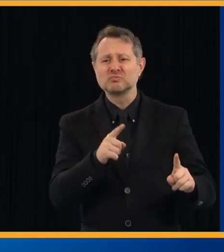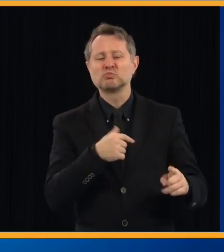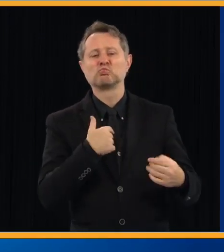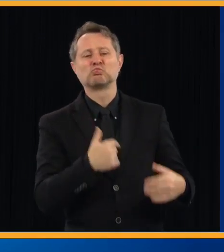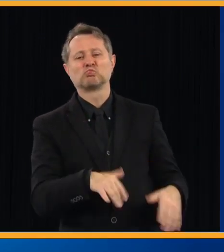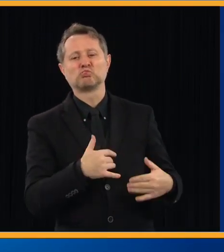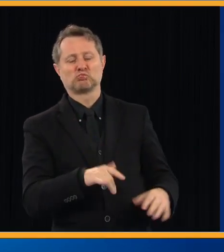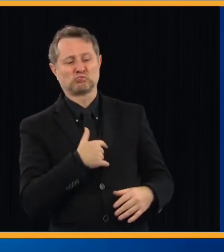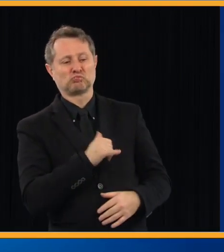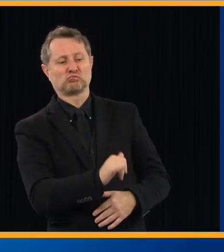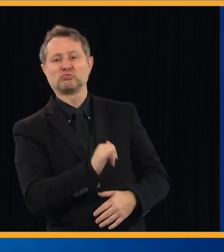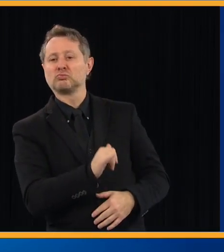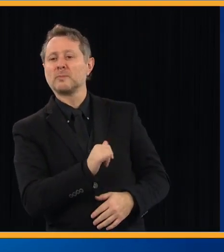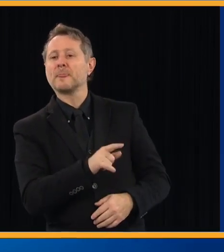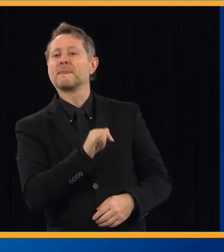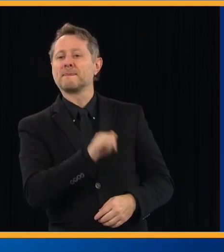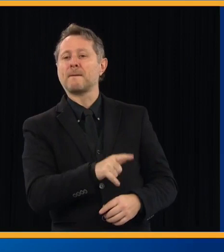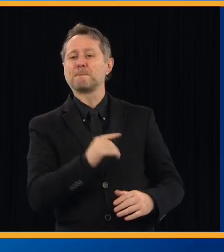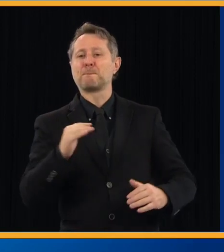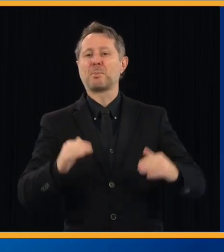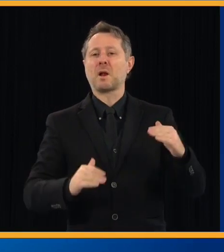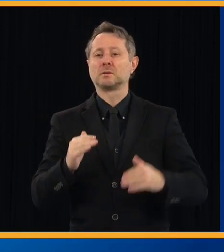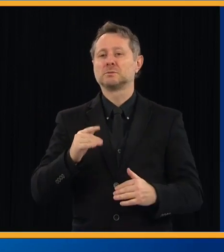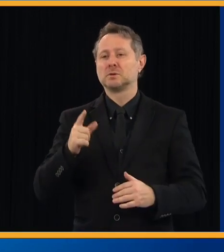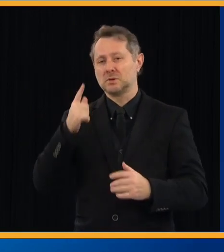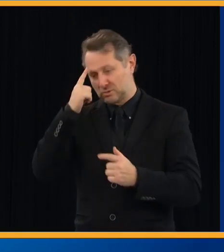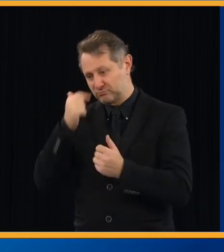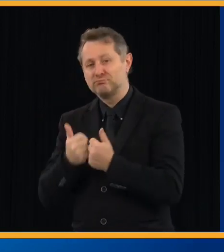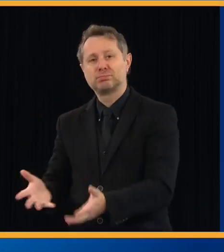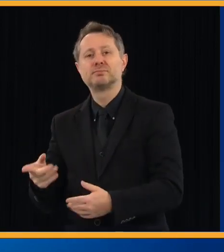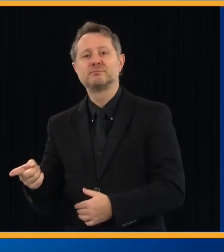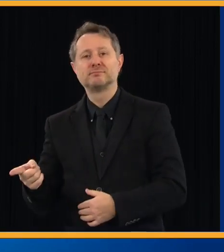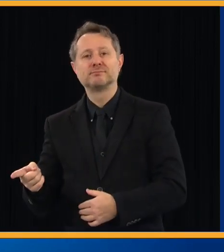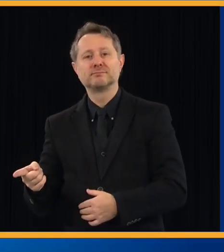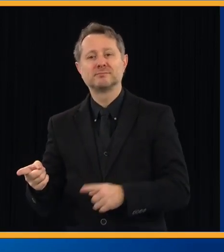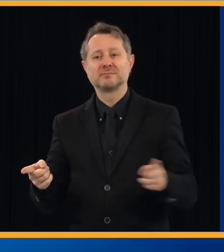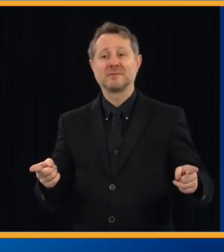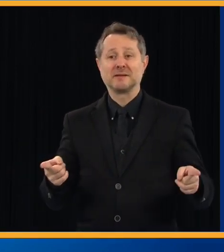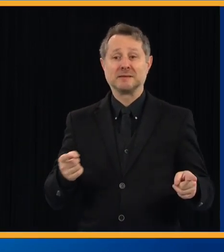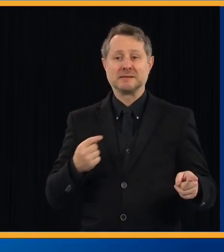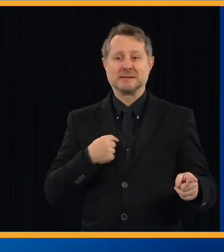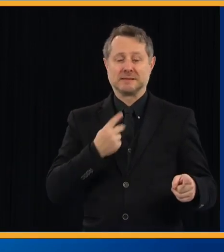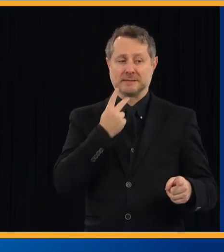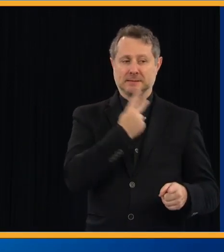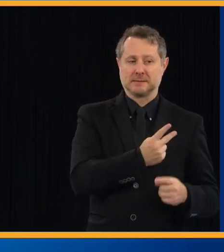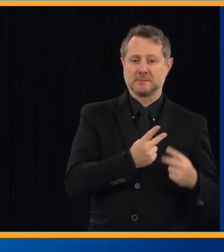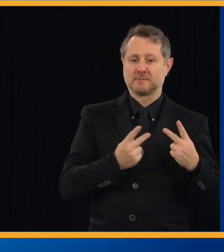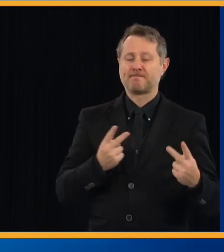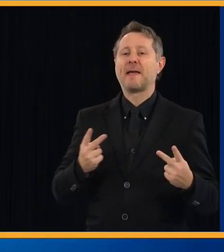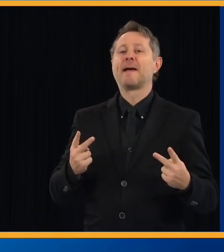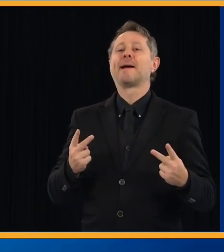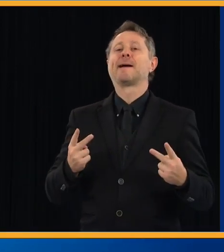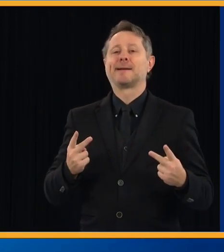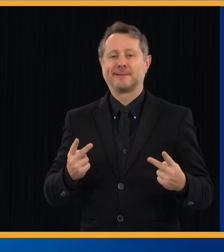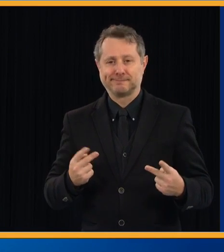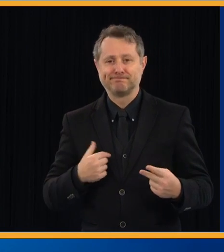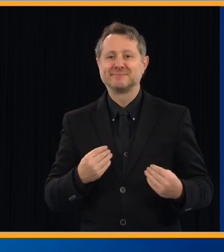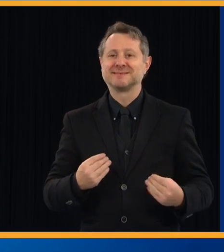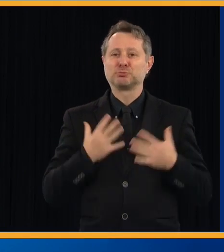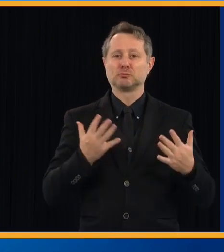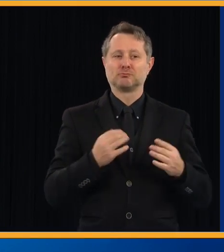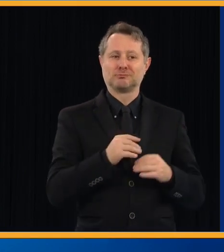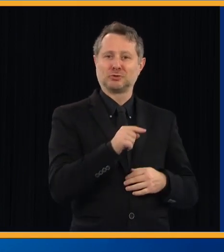compensates and balances for the weakness. And I get inspired by the strength so I